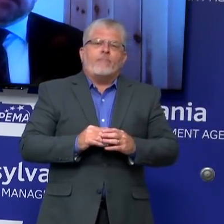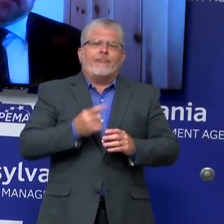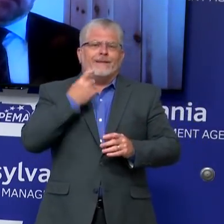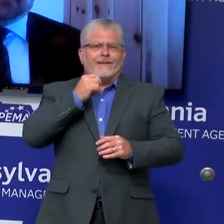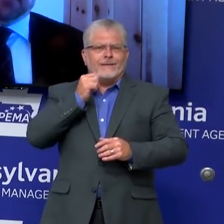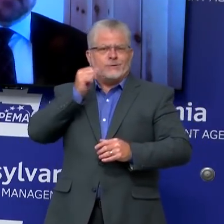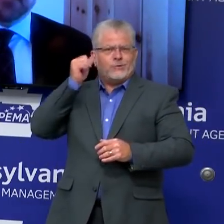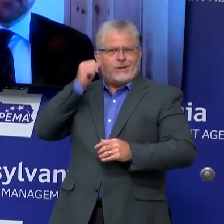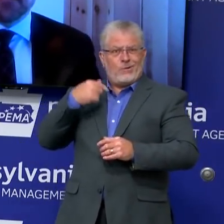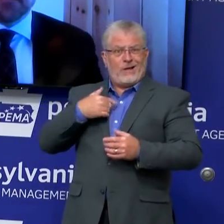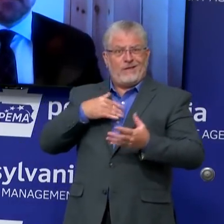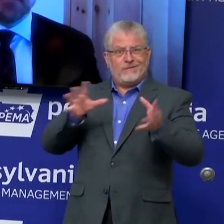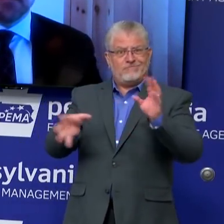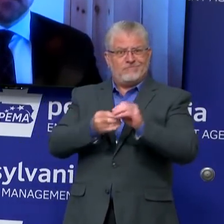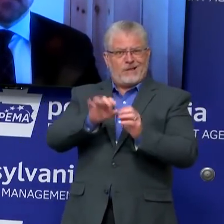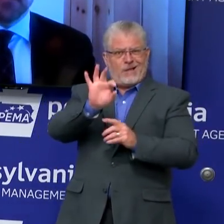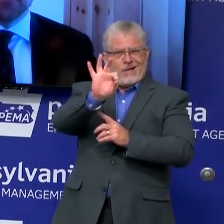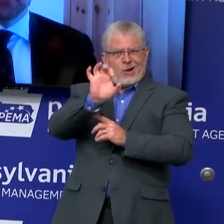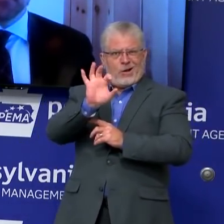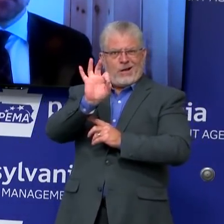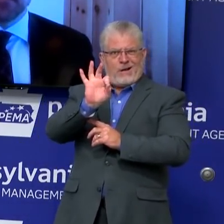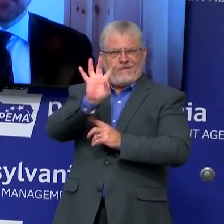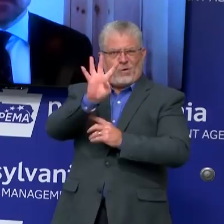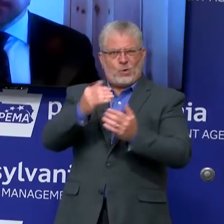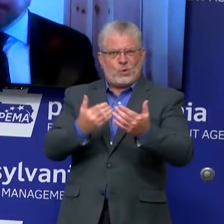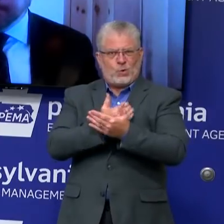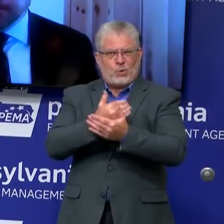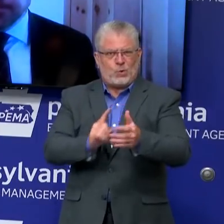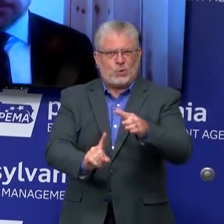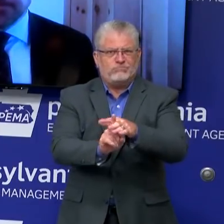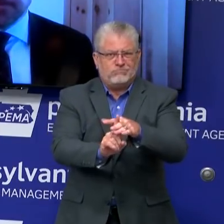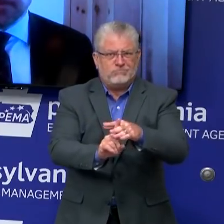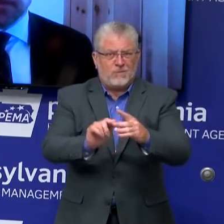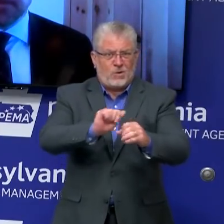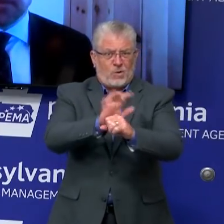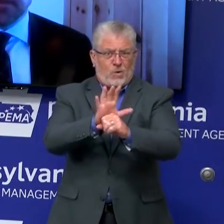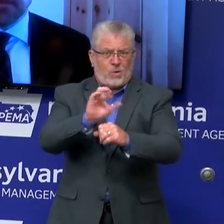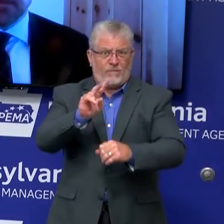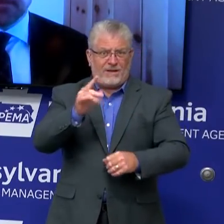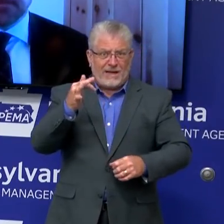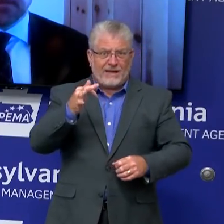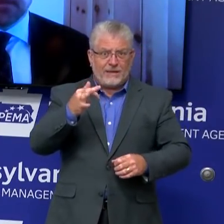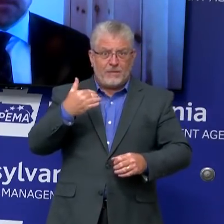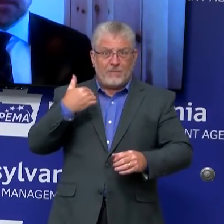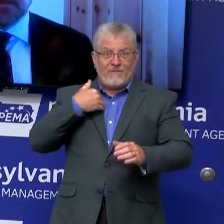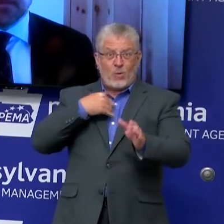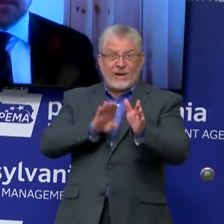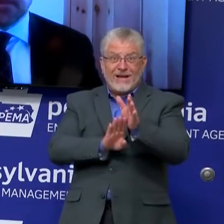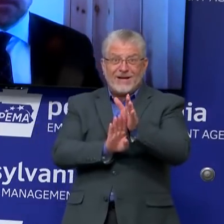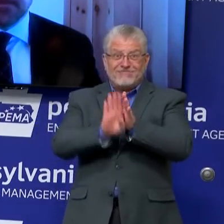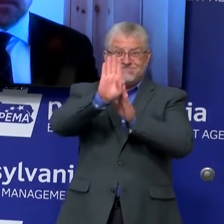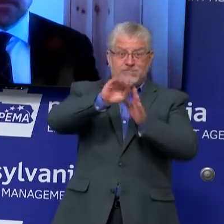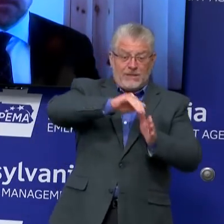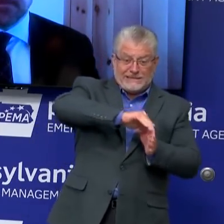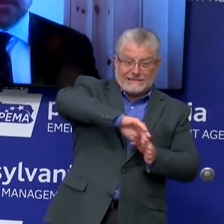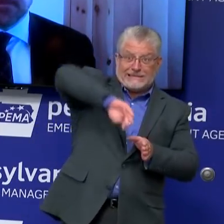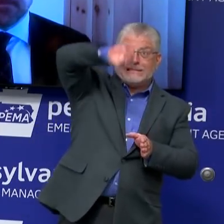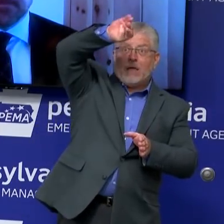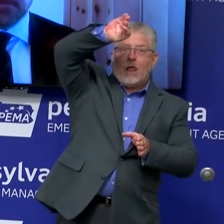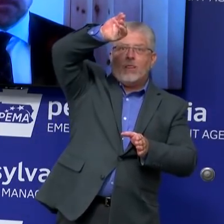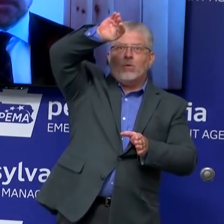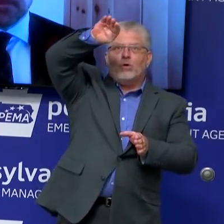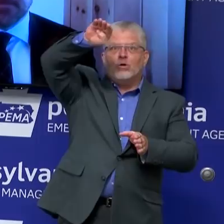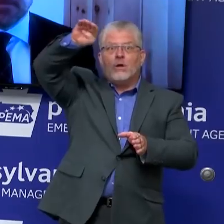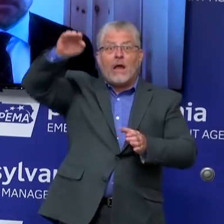Pennsylvania. So before, we succeeded at flattening the curve back in the spring, and we did that by working together, all of